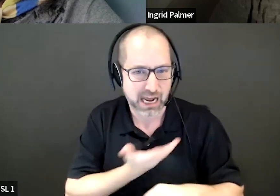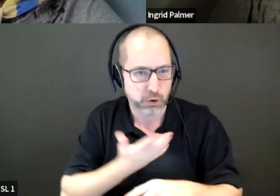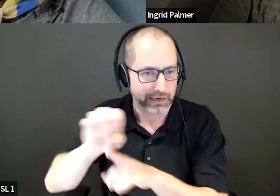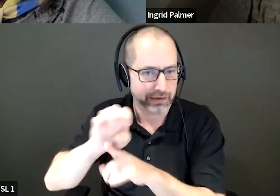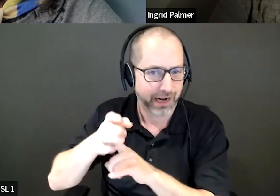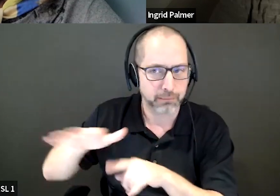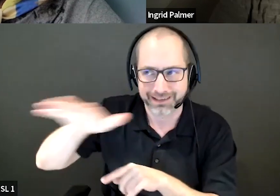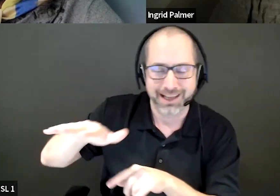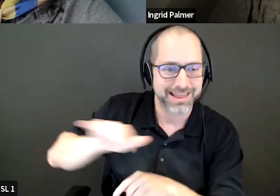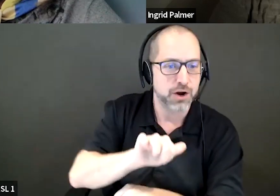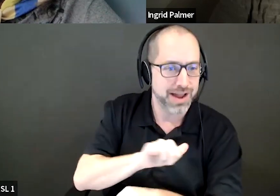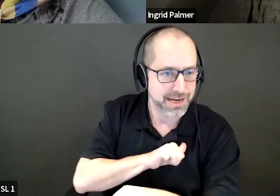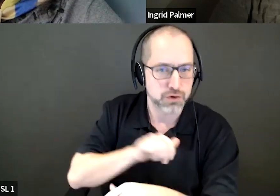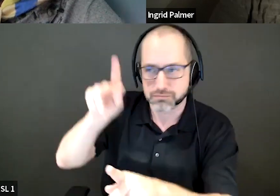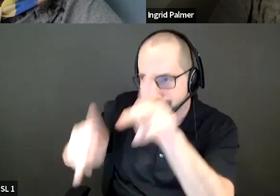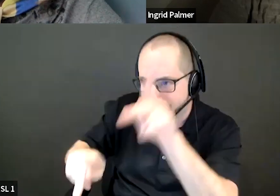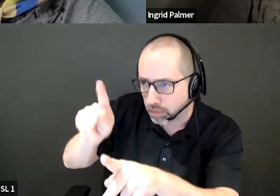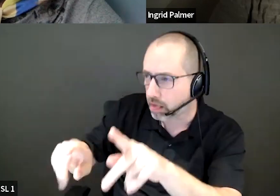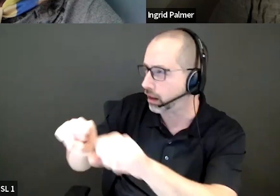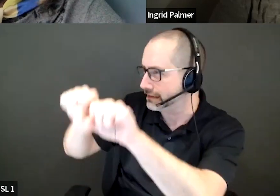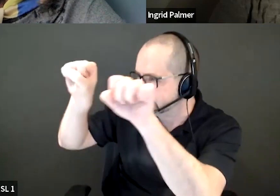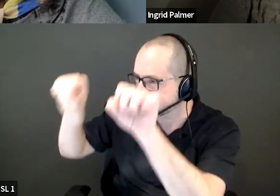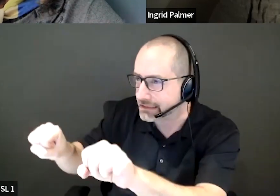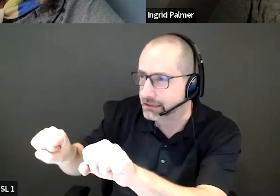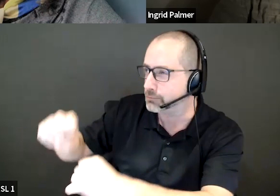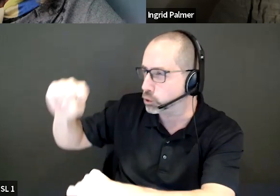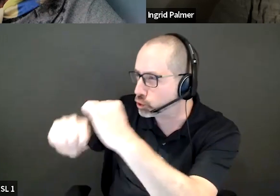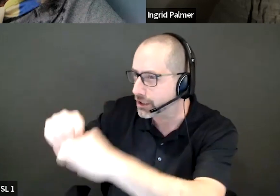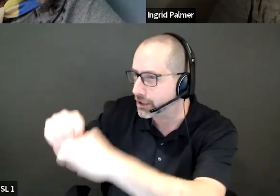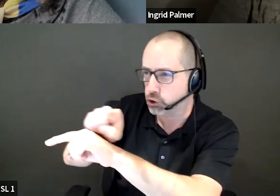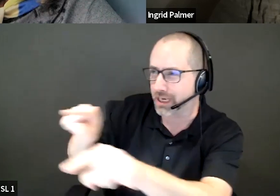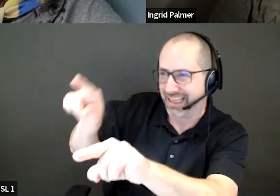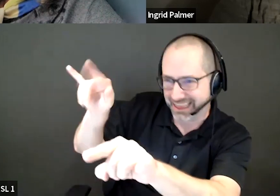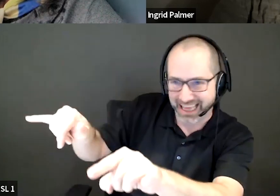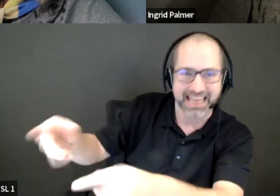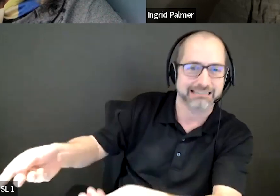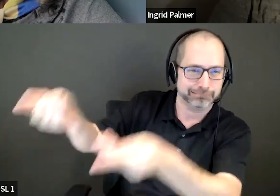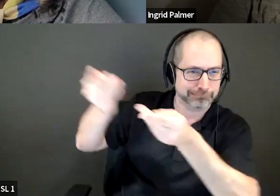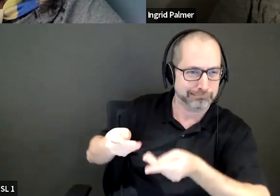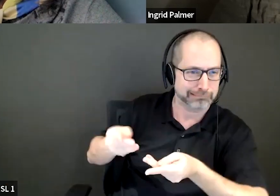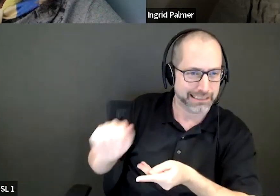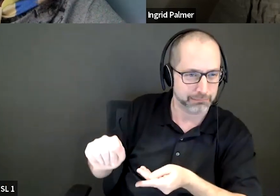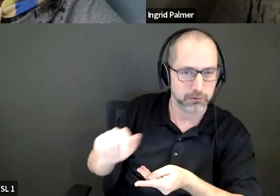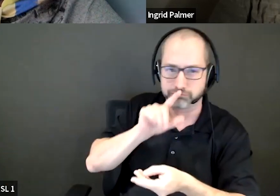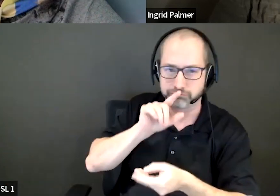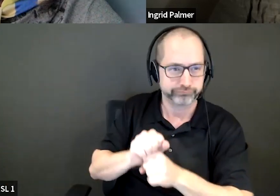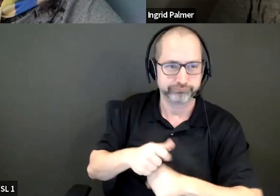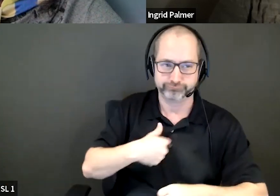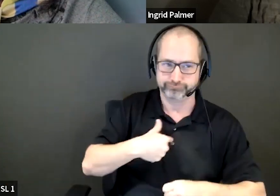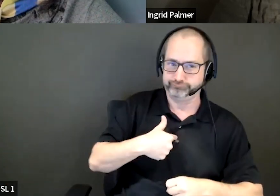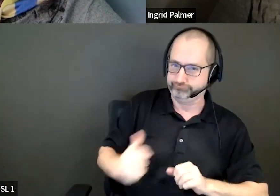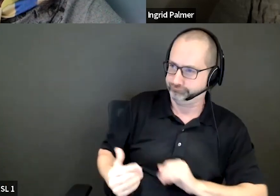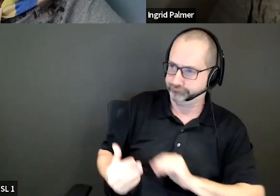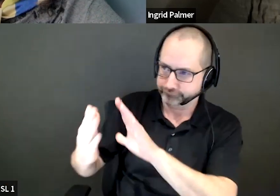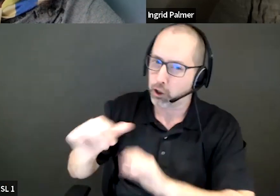of people, structures, and systems that disable us, not that we are disabled. So remember, when